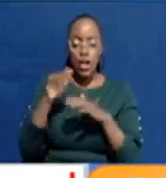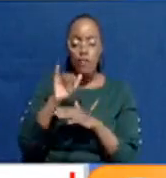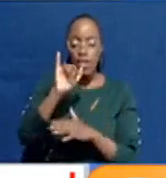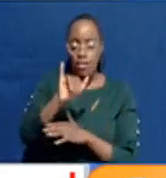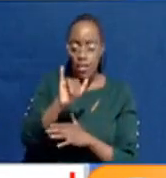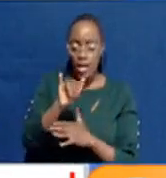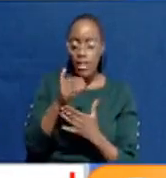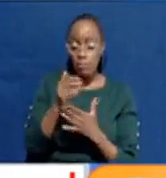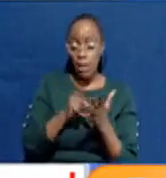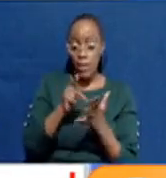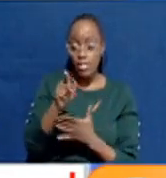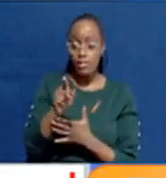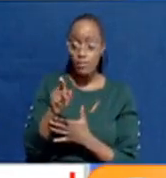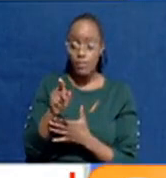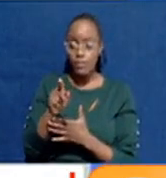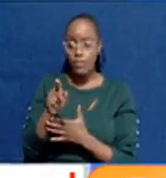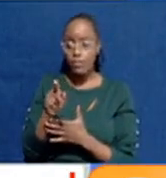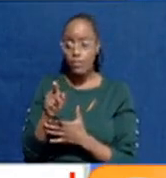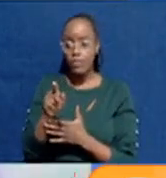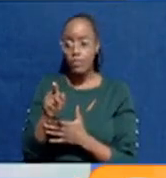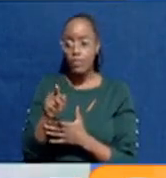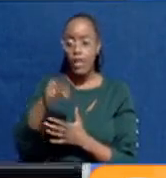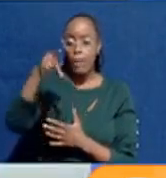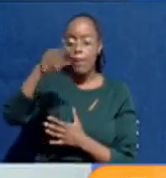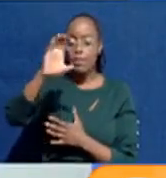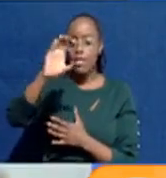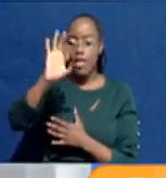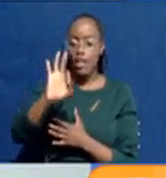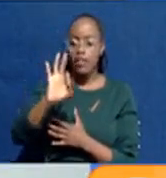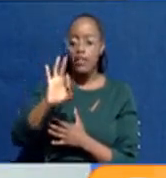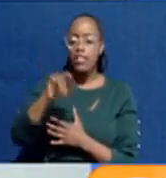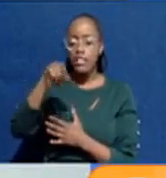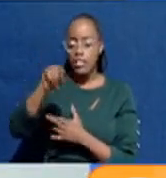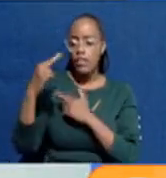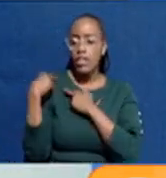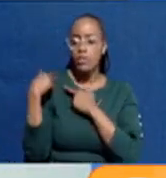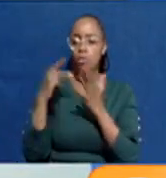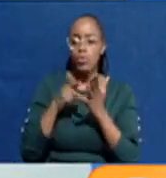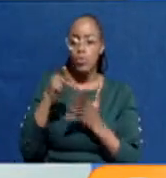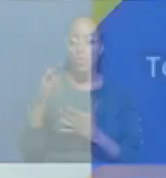liabilities, PCF is required to compensate.